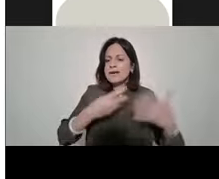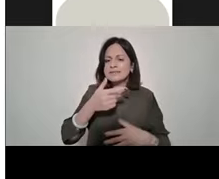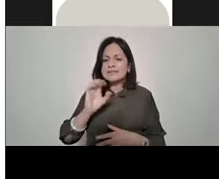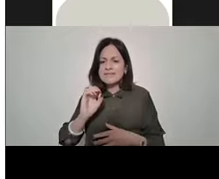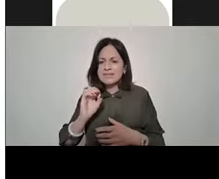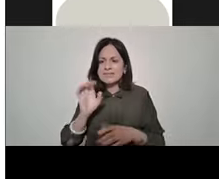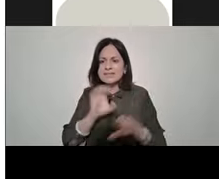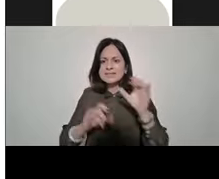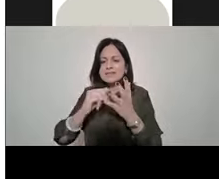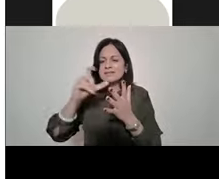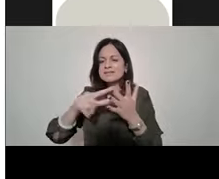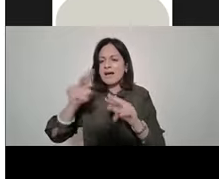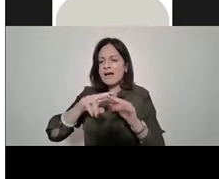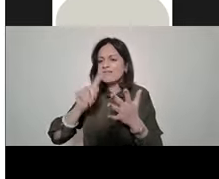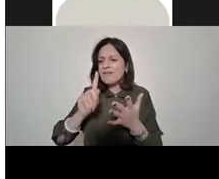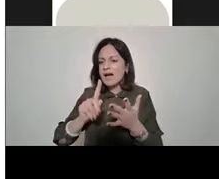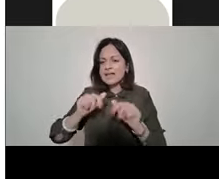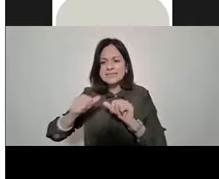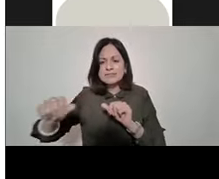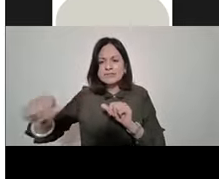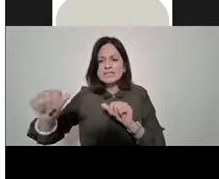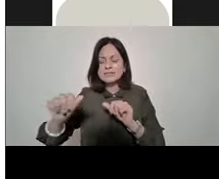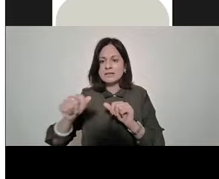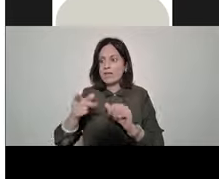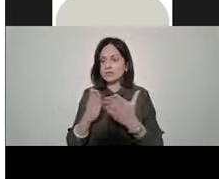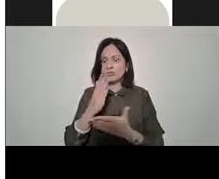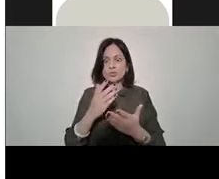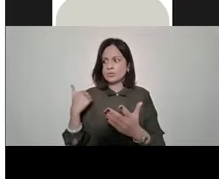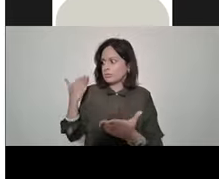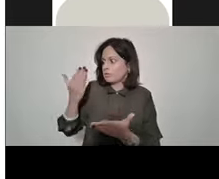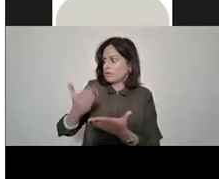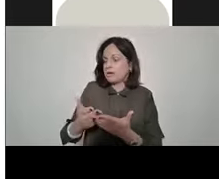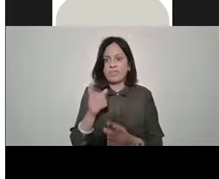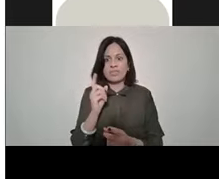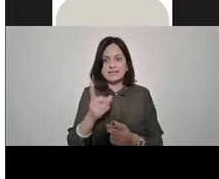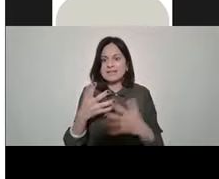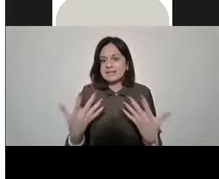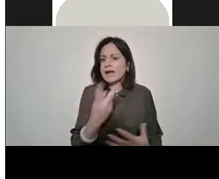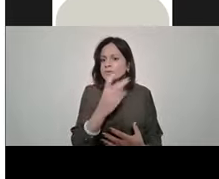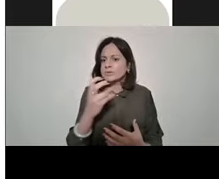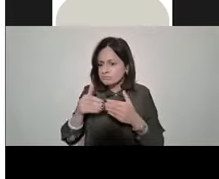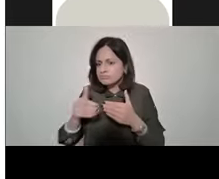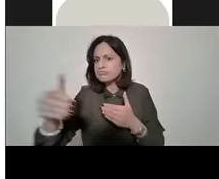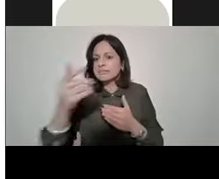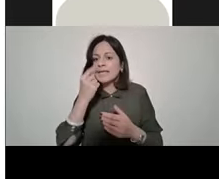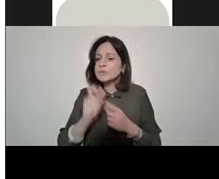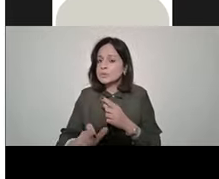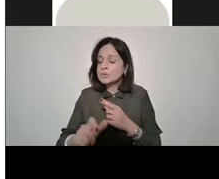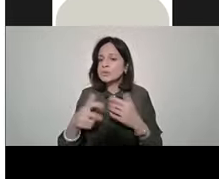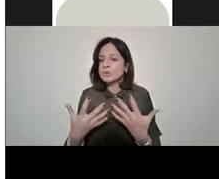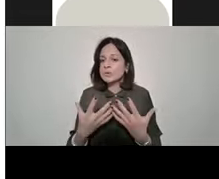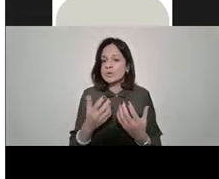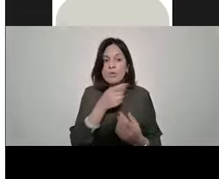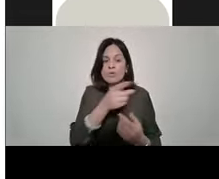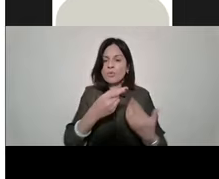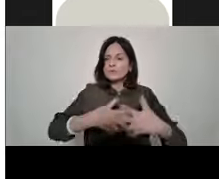science fiction series coming true, and that, you know, we will be able to do this. And the beauty of these